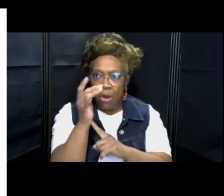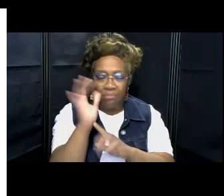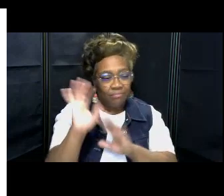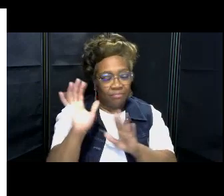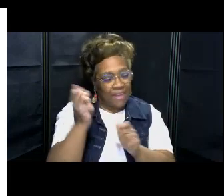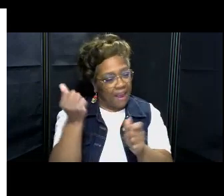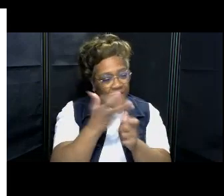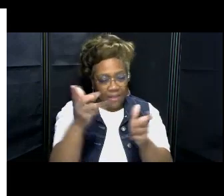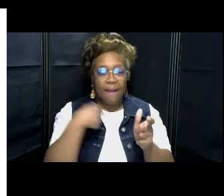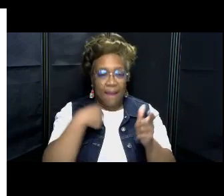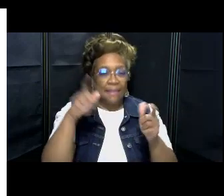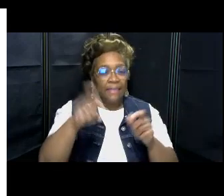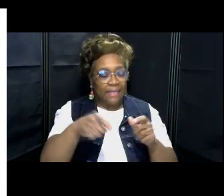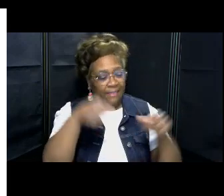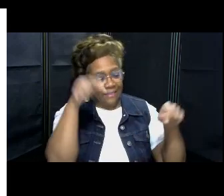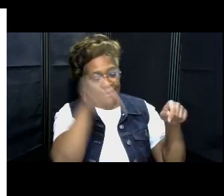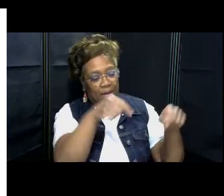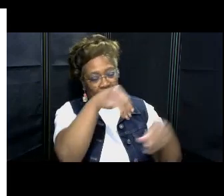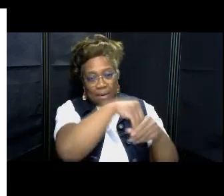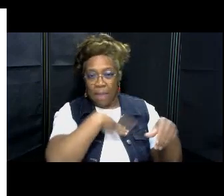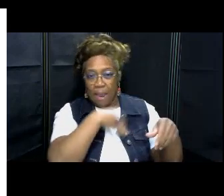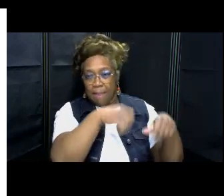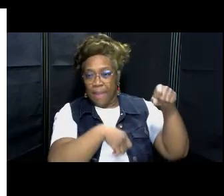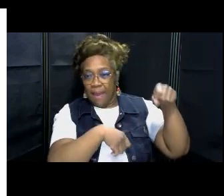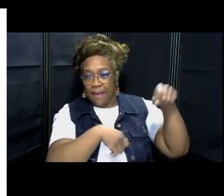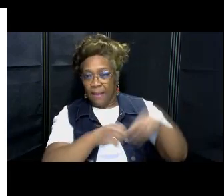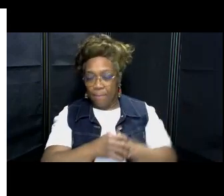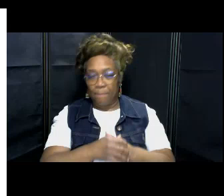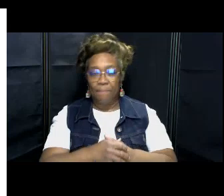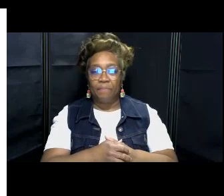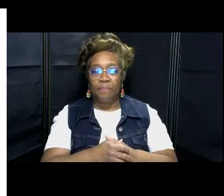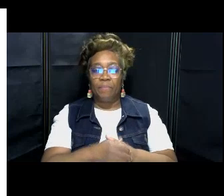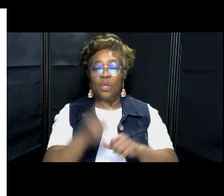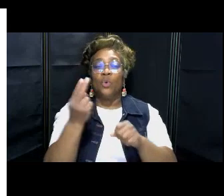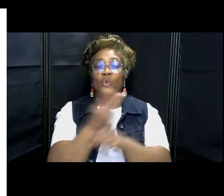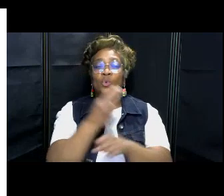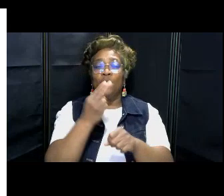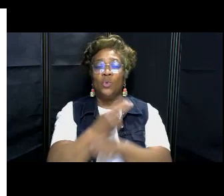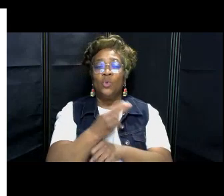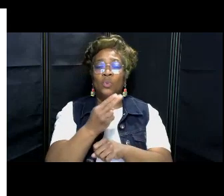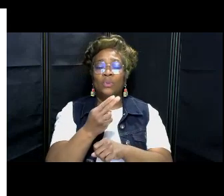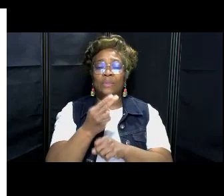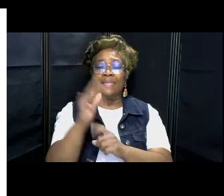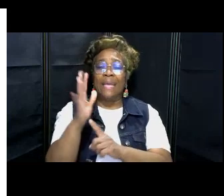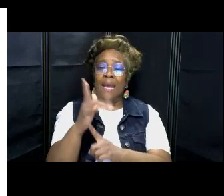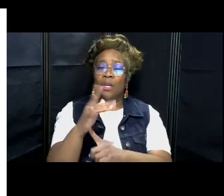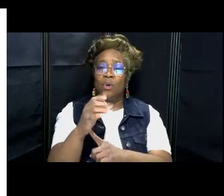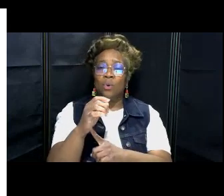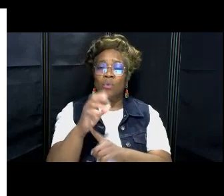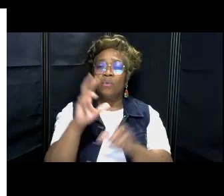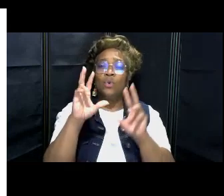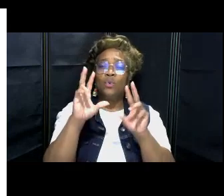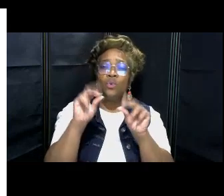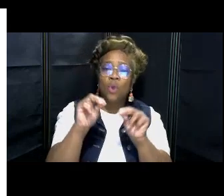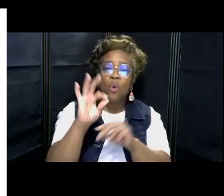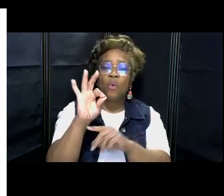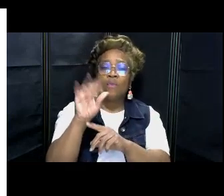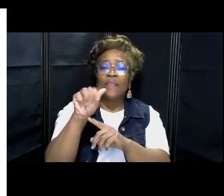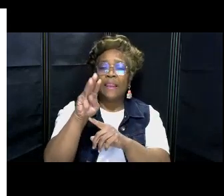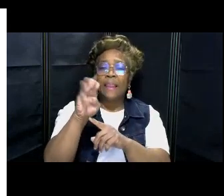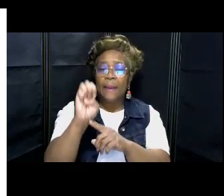Okay. And use a flameless candle. Get the ones on the bottom. You just flip the switch and boom, it's on. And of course,